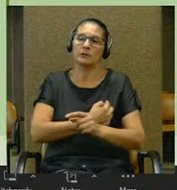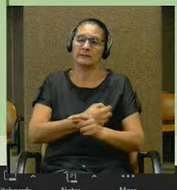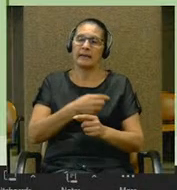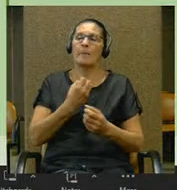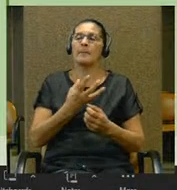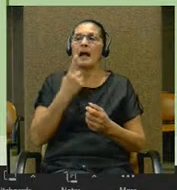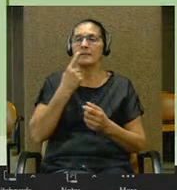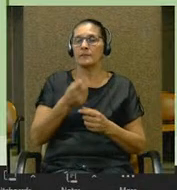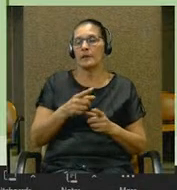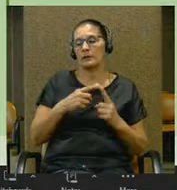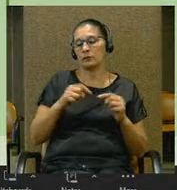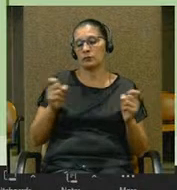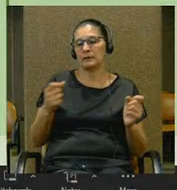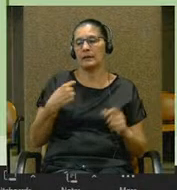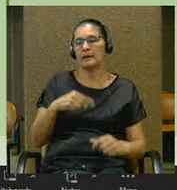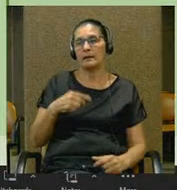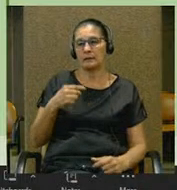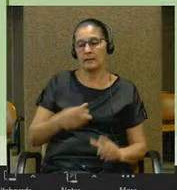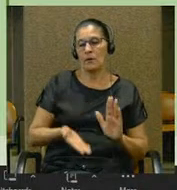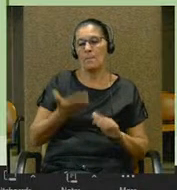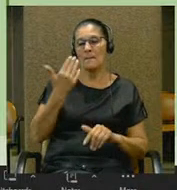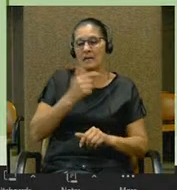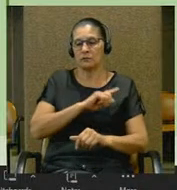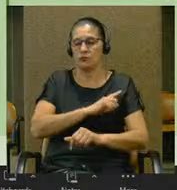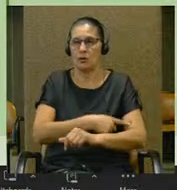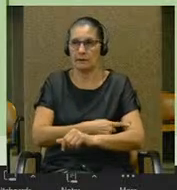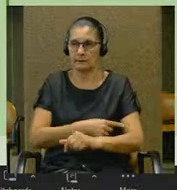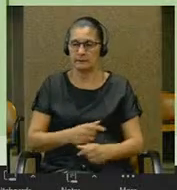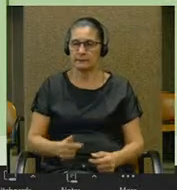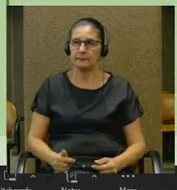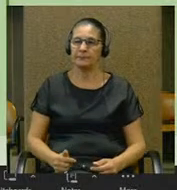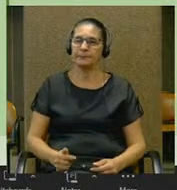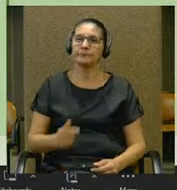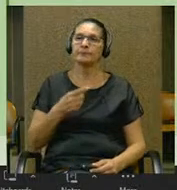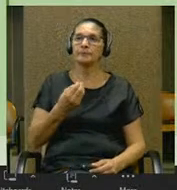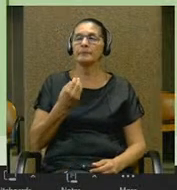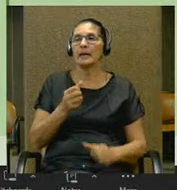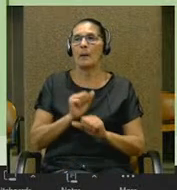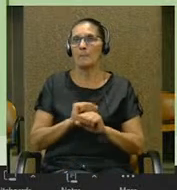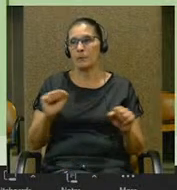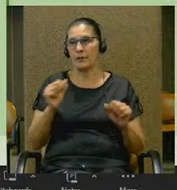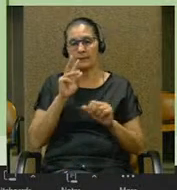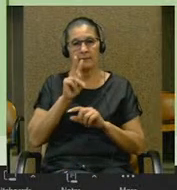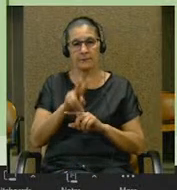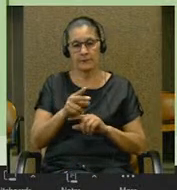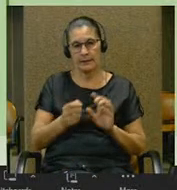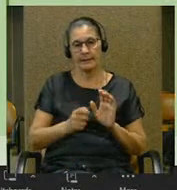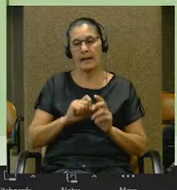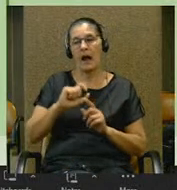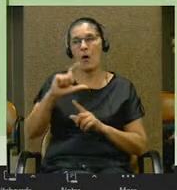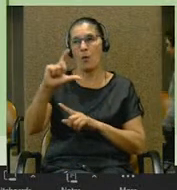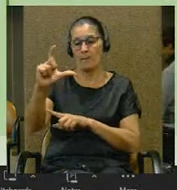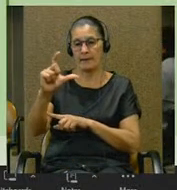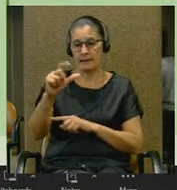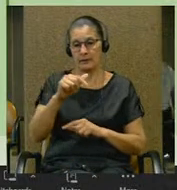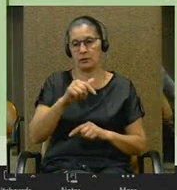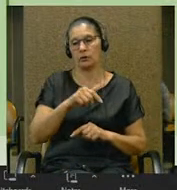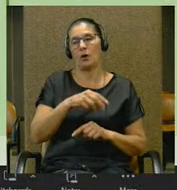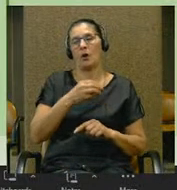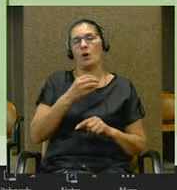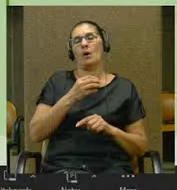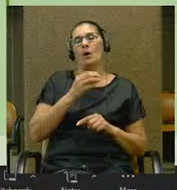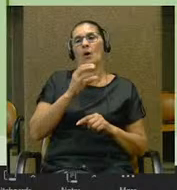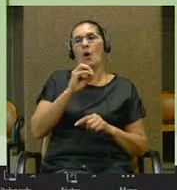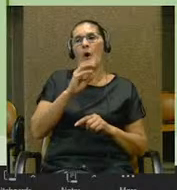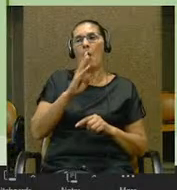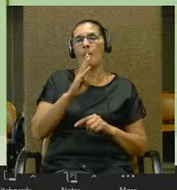scenarios that could have very strong negative effects. And we could see an increase in the